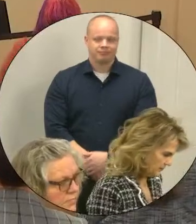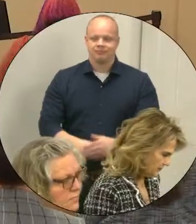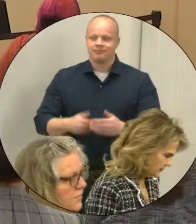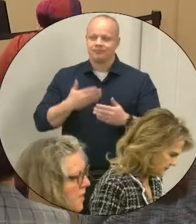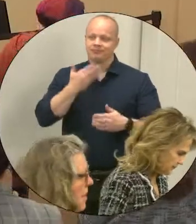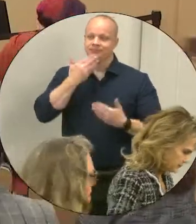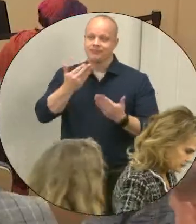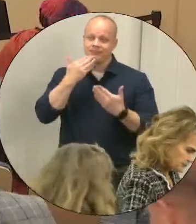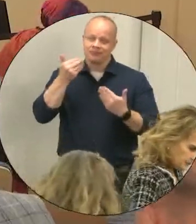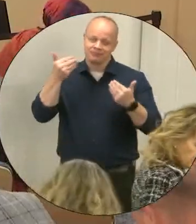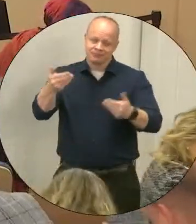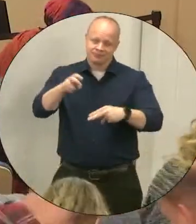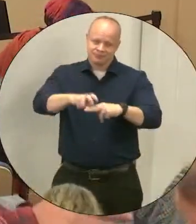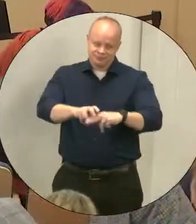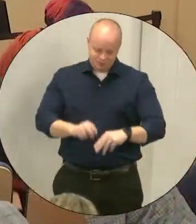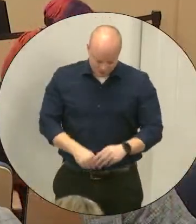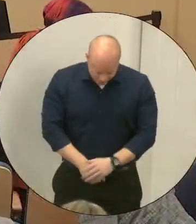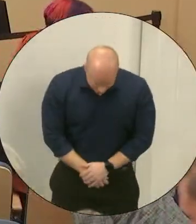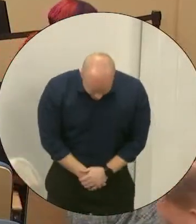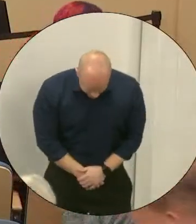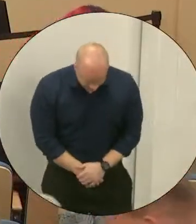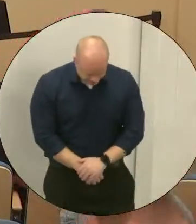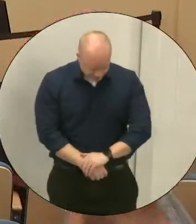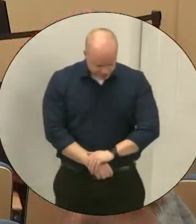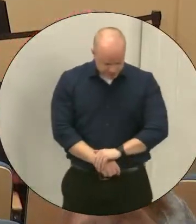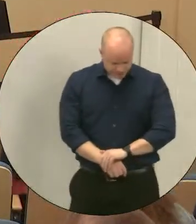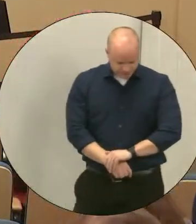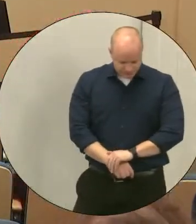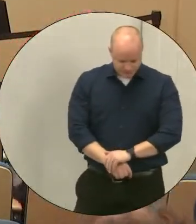Thank you. You may take your seats.